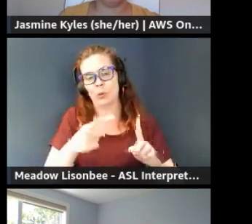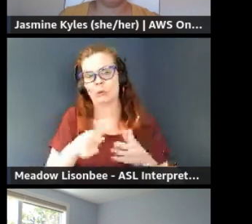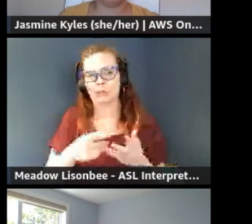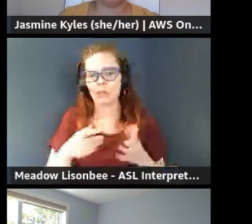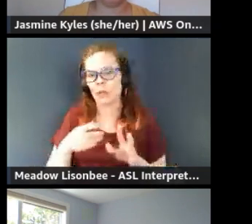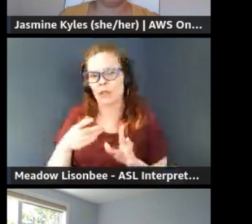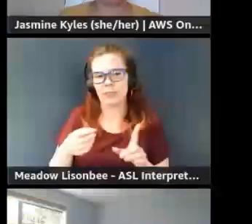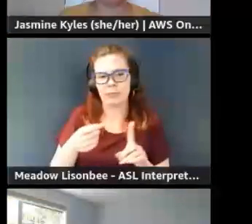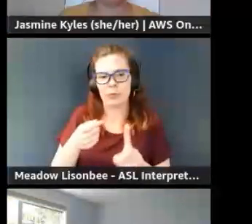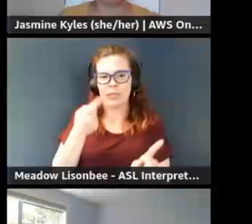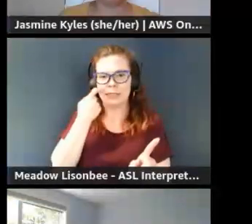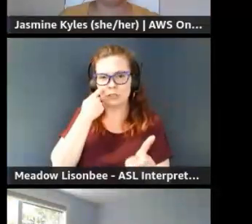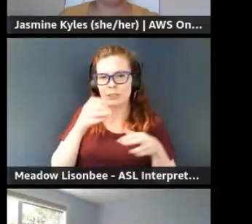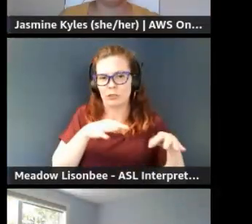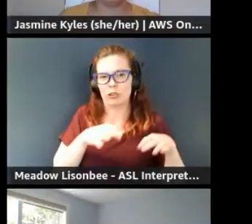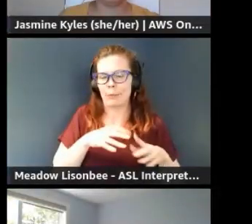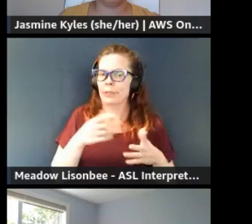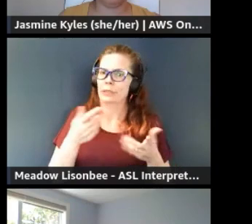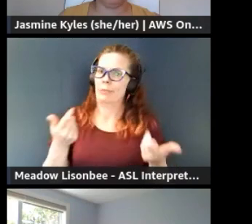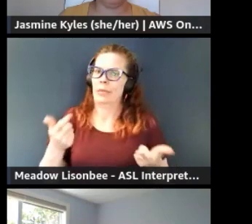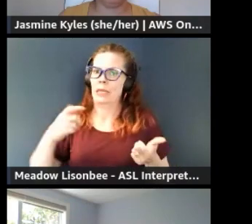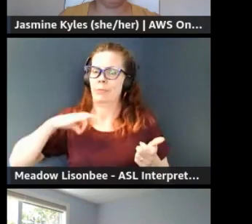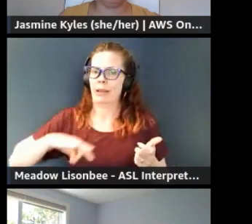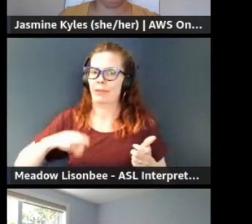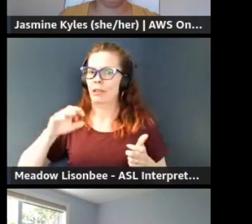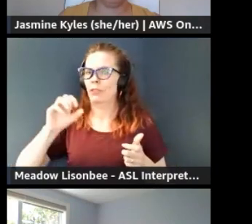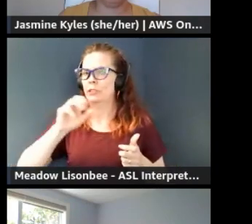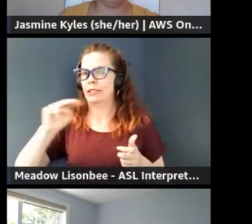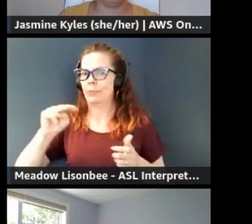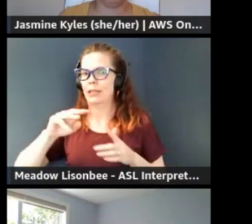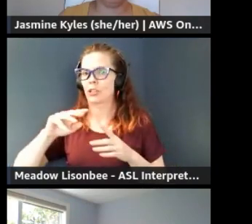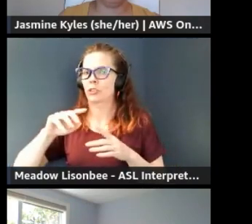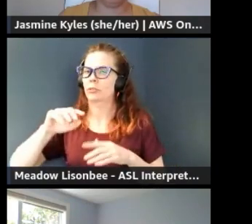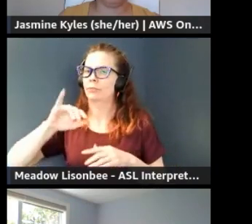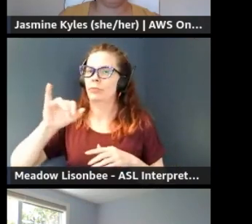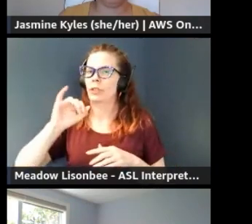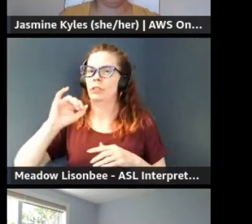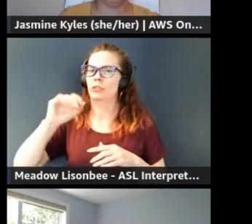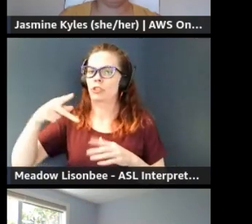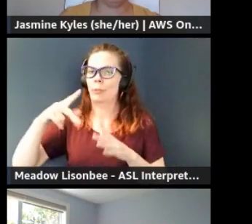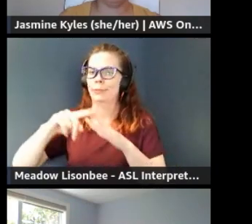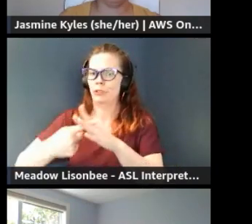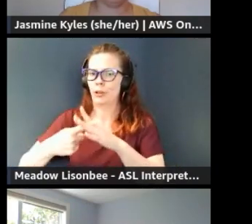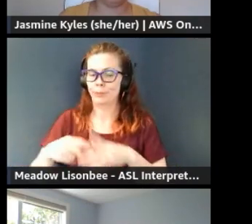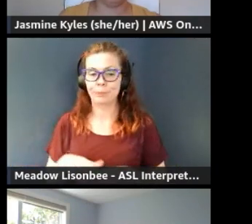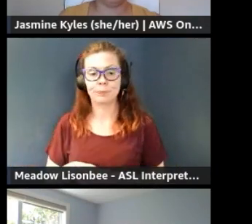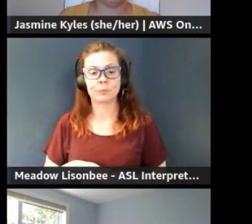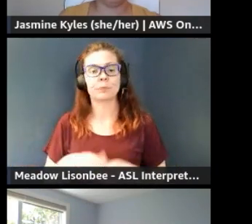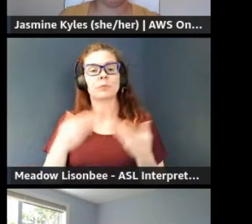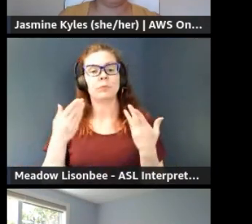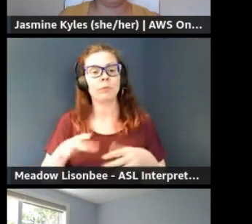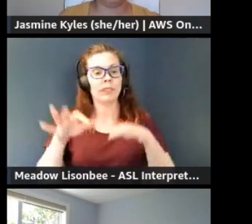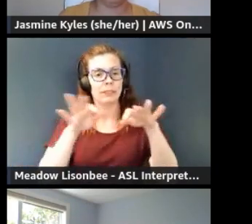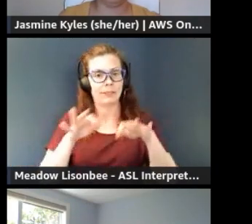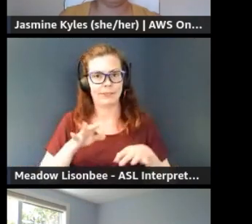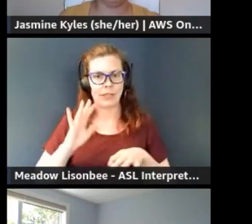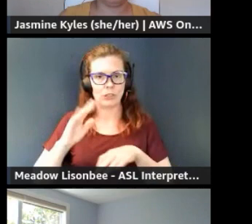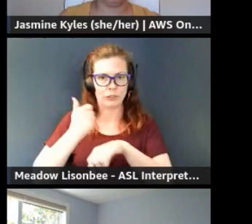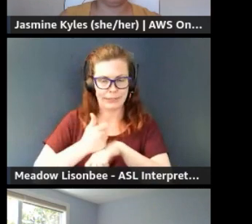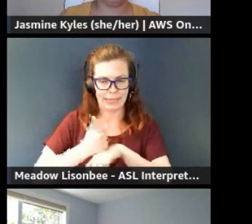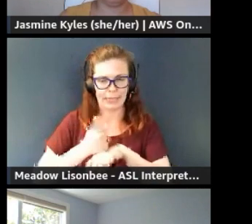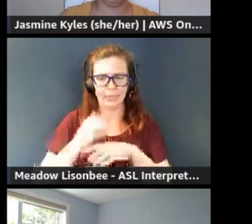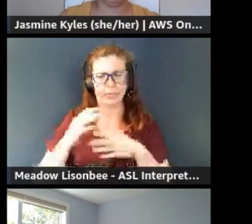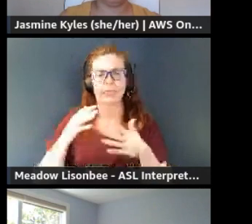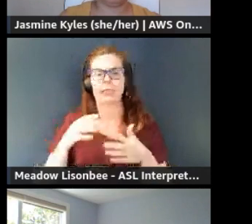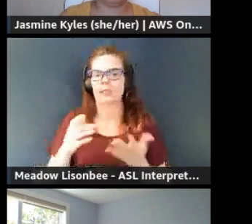just describing as a huge benefit for SageMaker JumpStart. So once we've defined these settings here, it's as simple